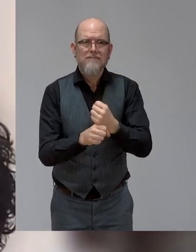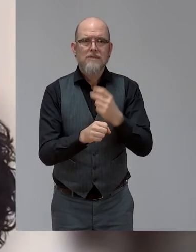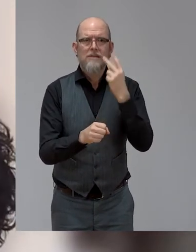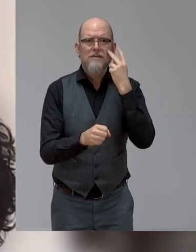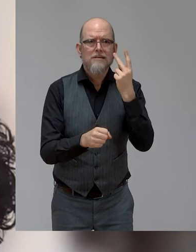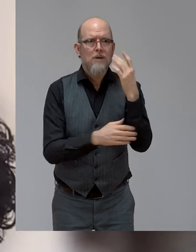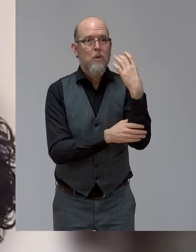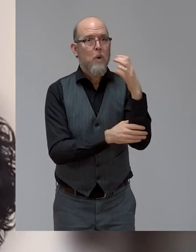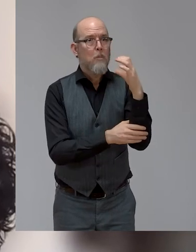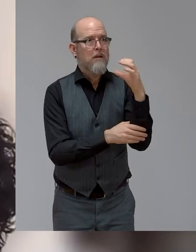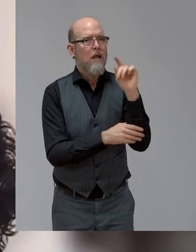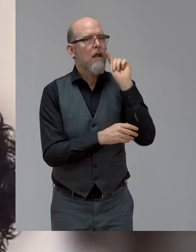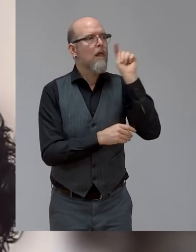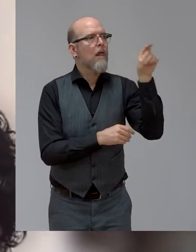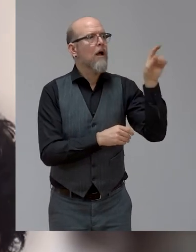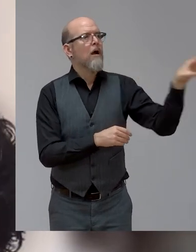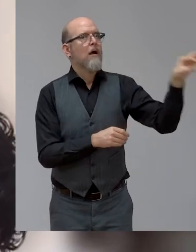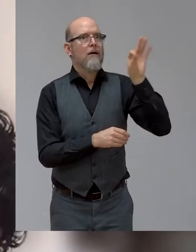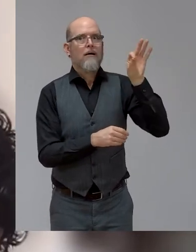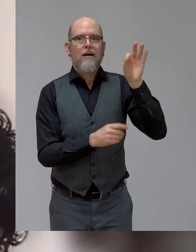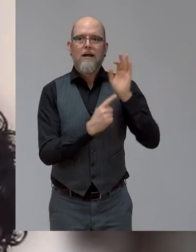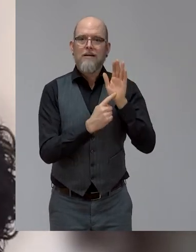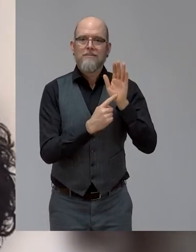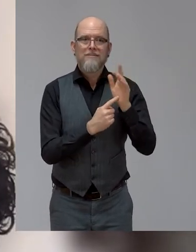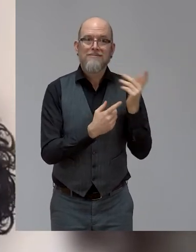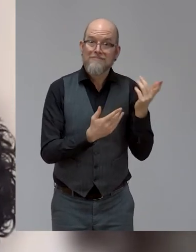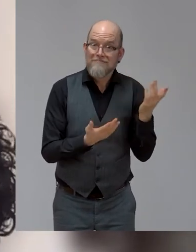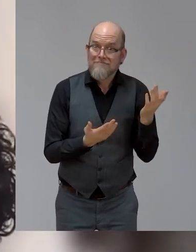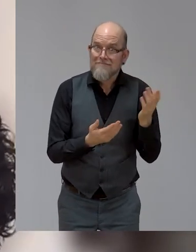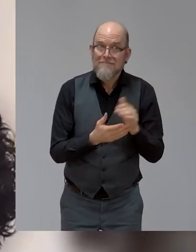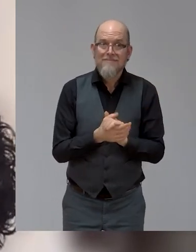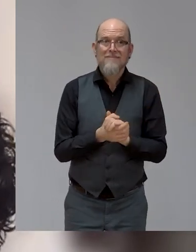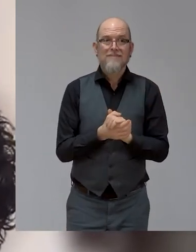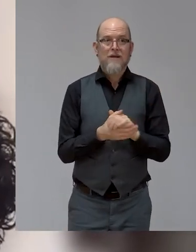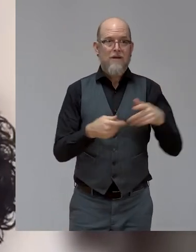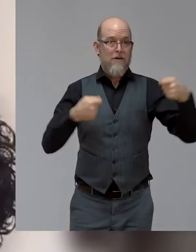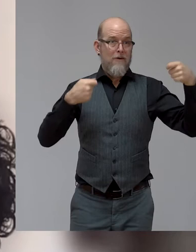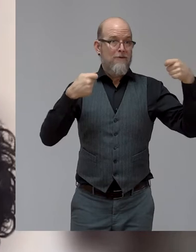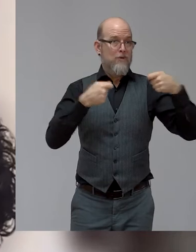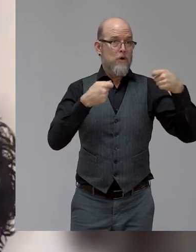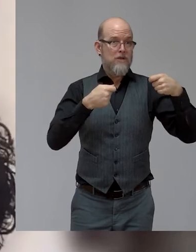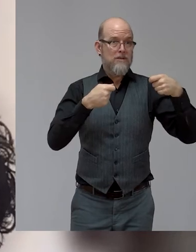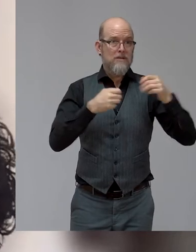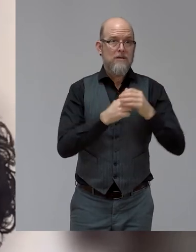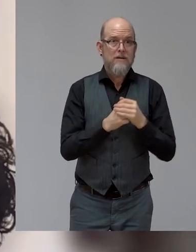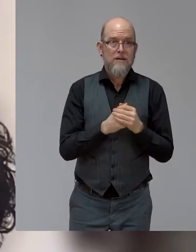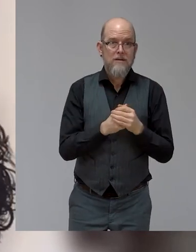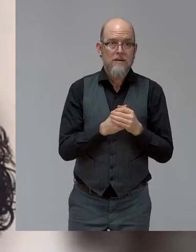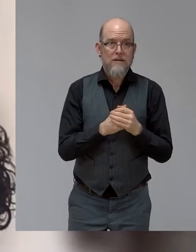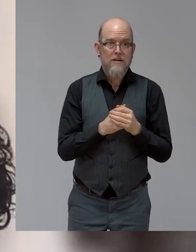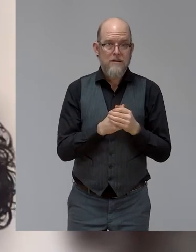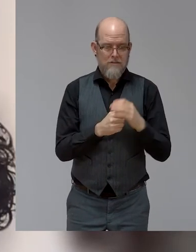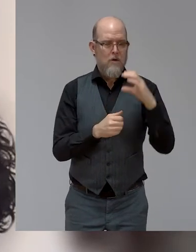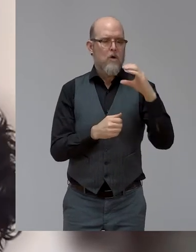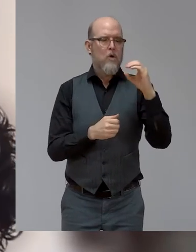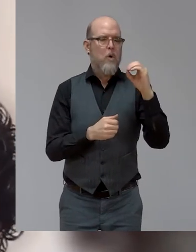by Fundación Corona. They had developed a joint model of inclusive employment based on the Convention of Rights